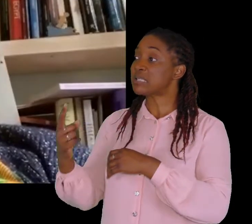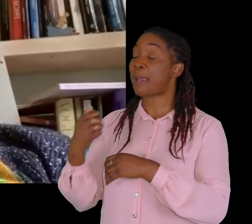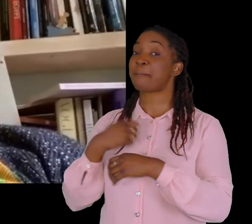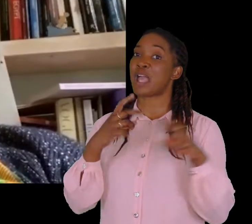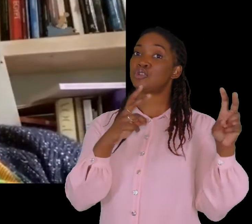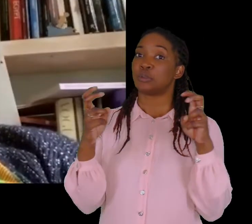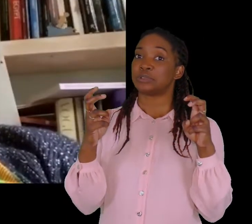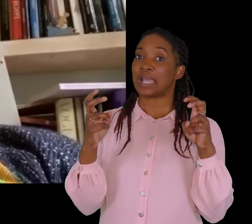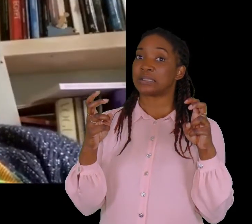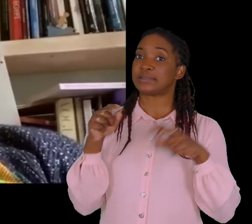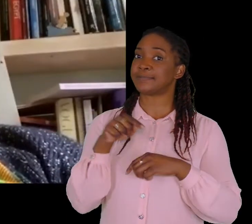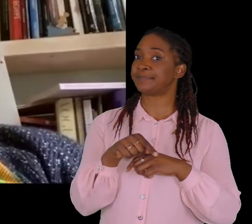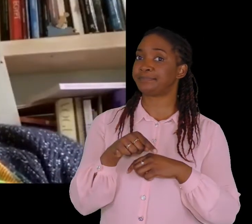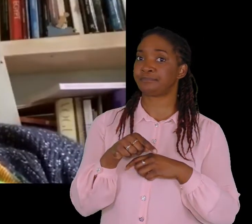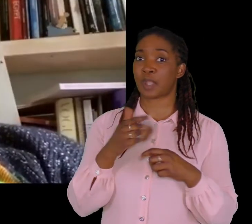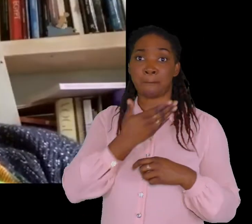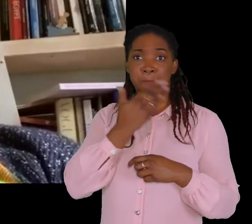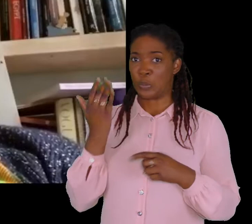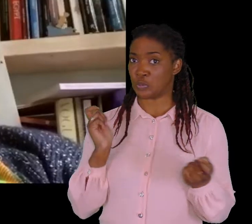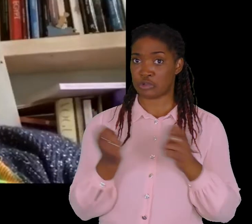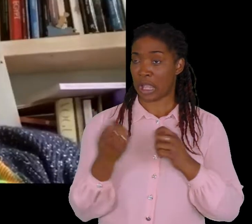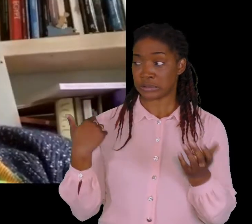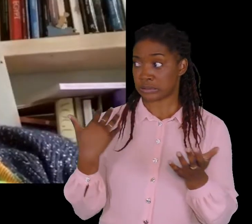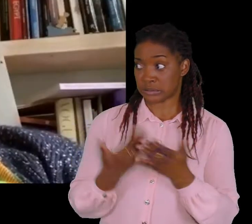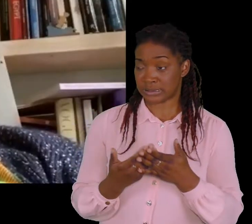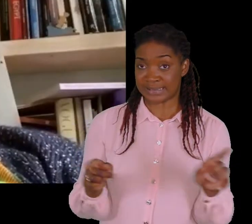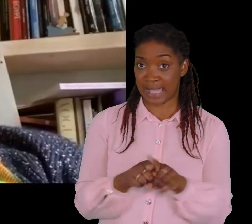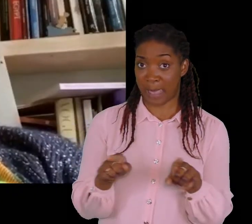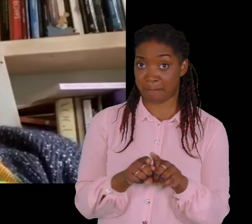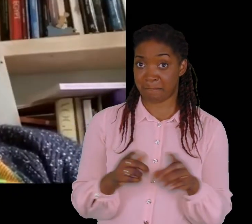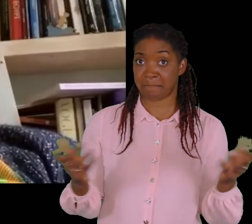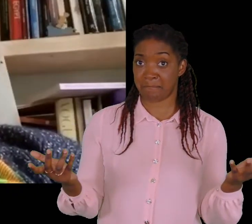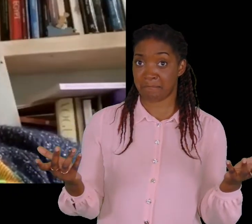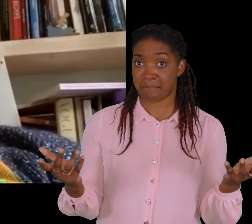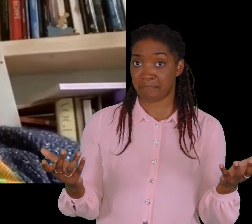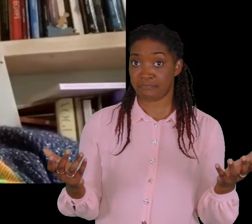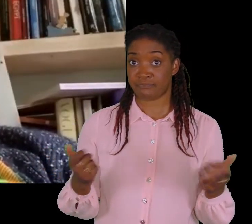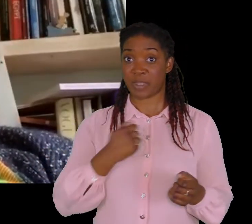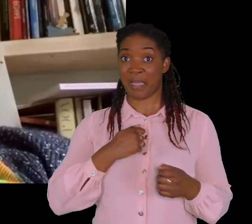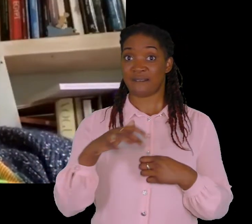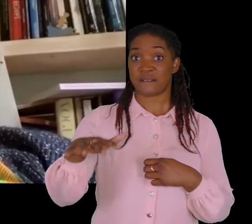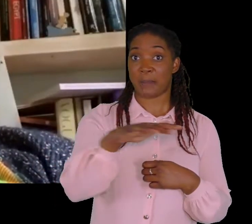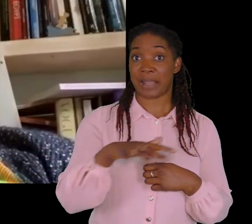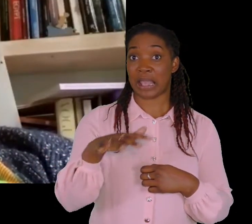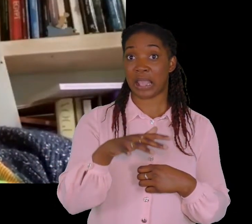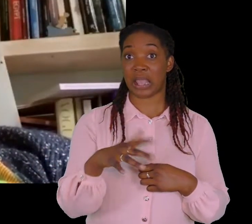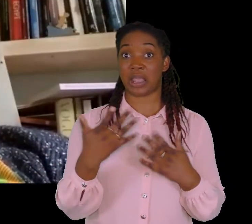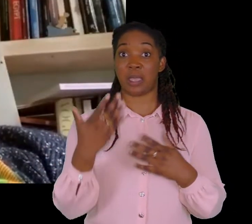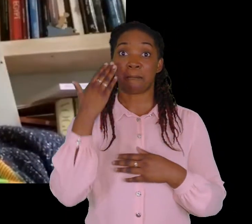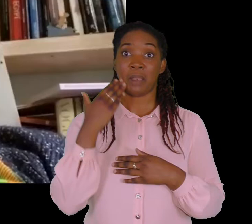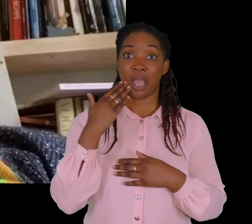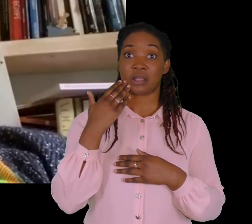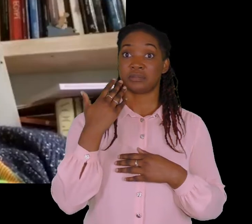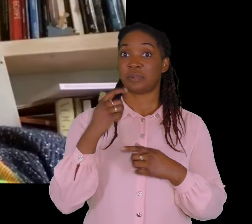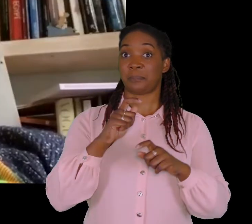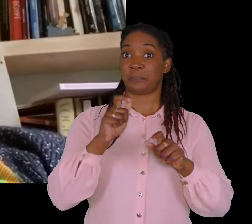changed. It's still my family, it's still people of color, but what's changed is the medium.